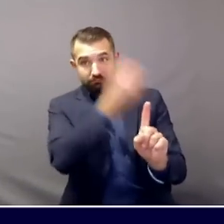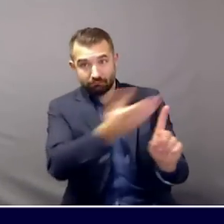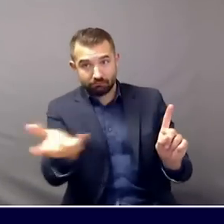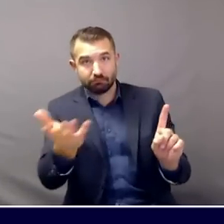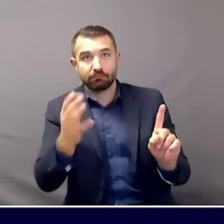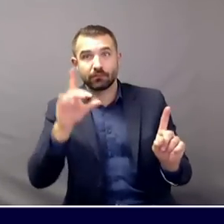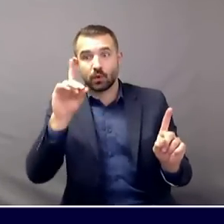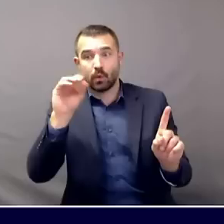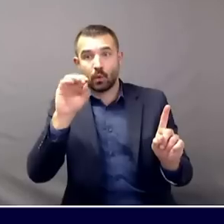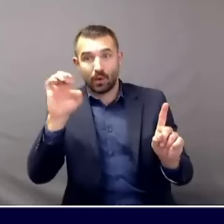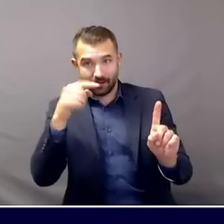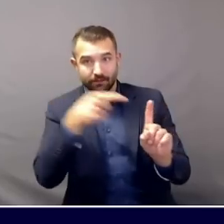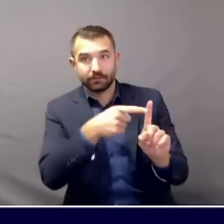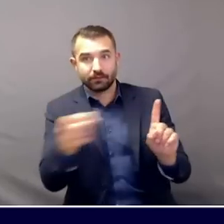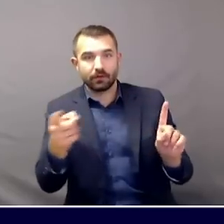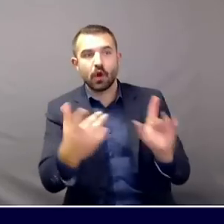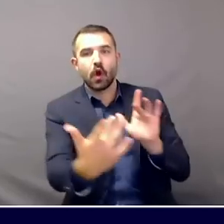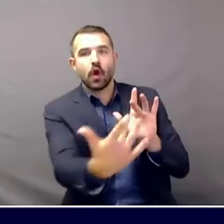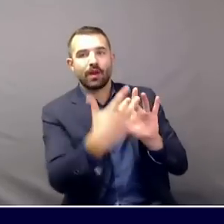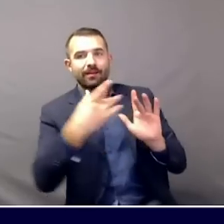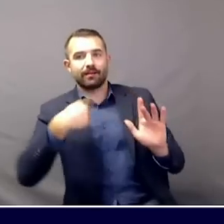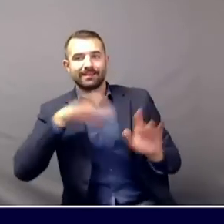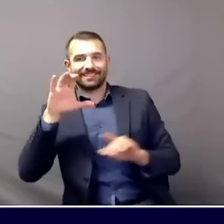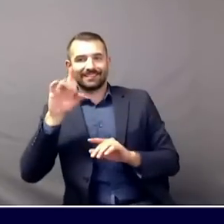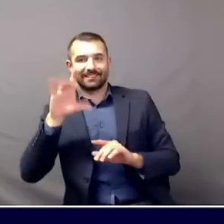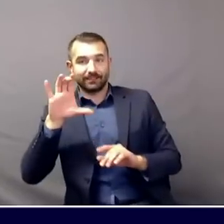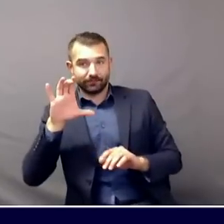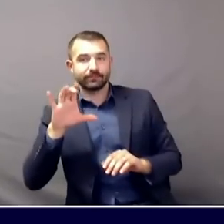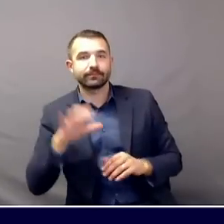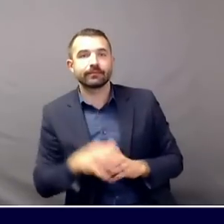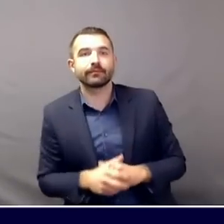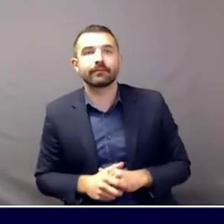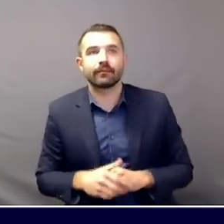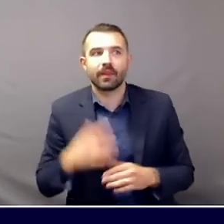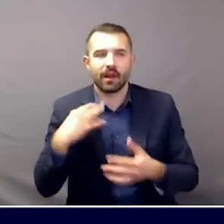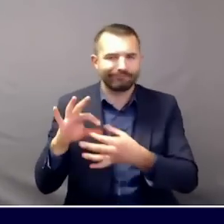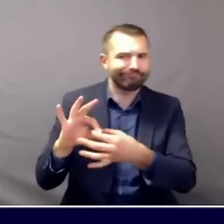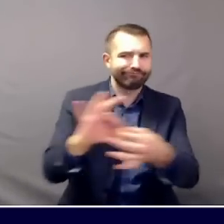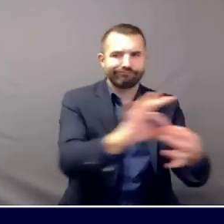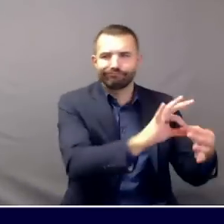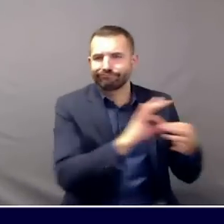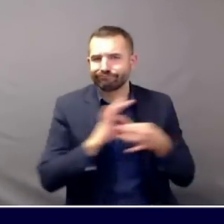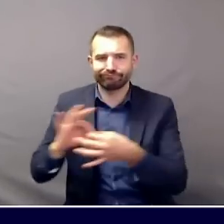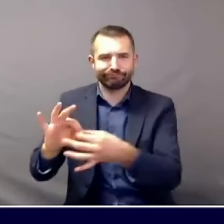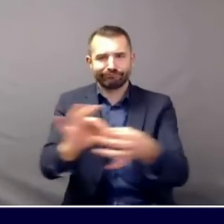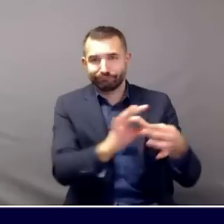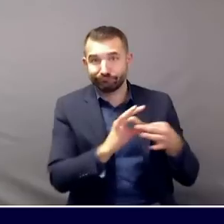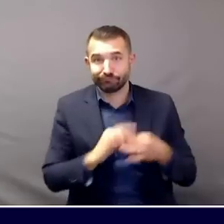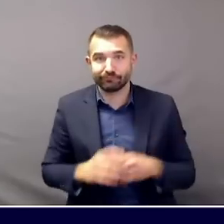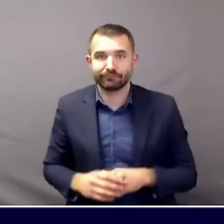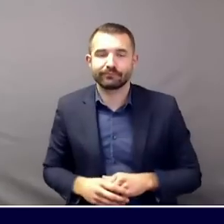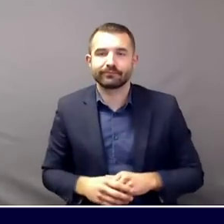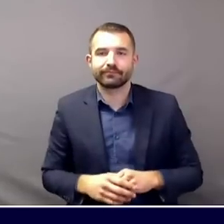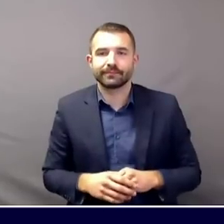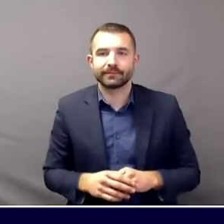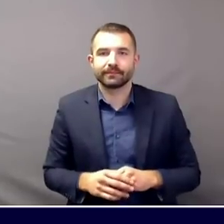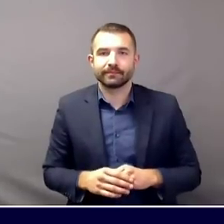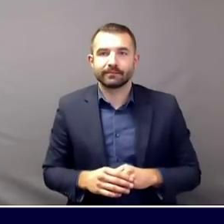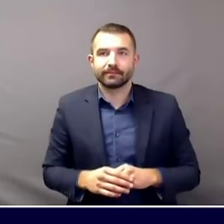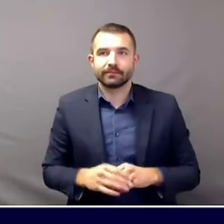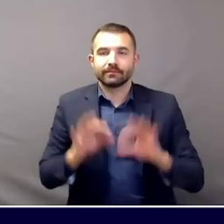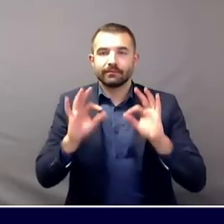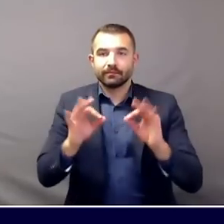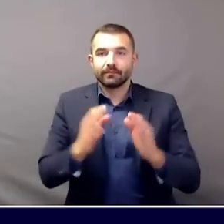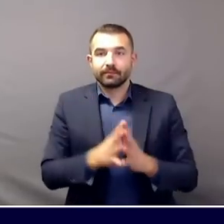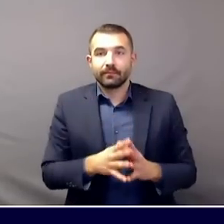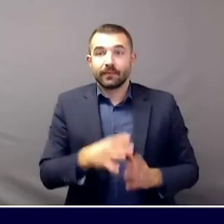line of communication between Maine CDC and the Department of Education. Well, maybe it's a question for Commissioner Lambrew then, I